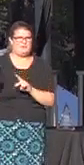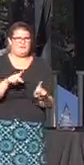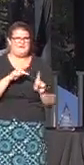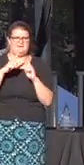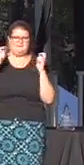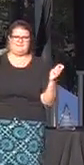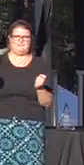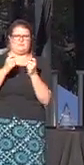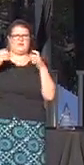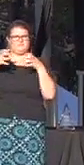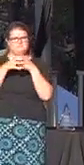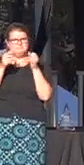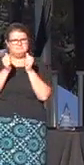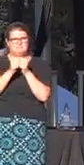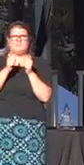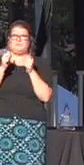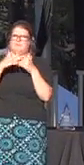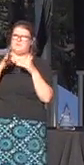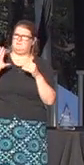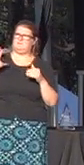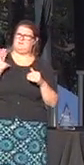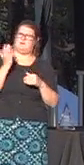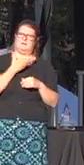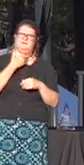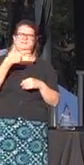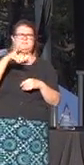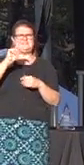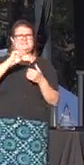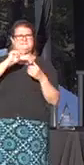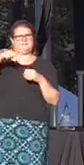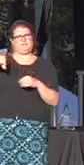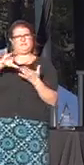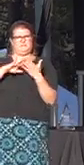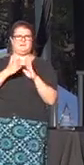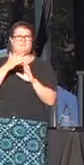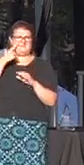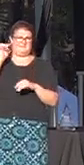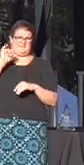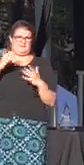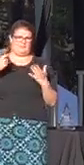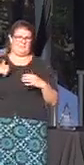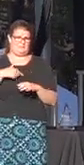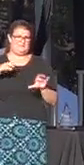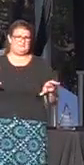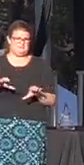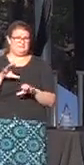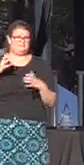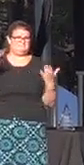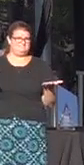and celebrate and come together with the rest of our LGBTQ community, because that is what we do.